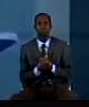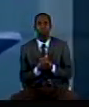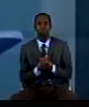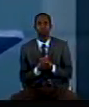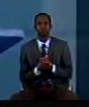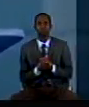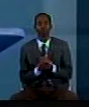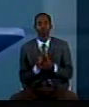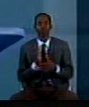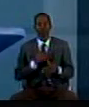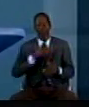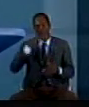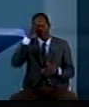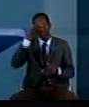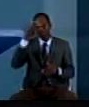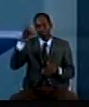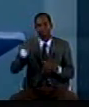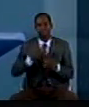grandfather in the Lord,